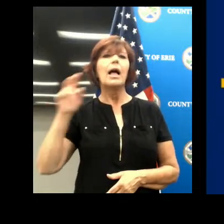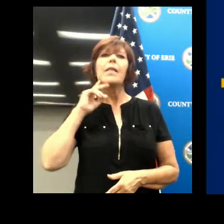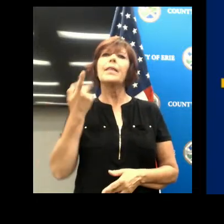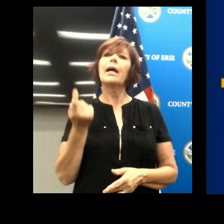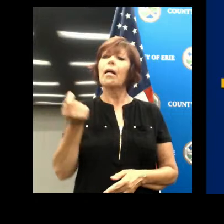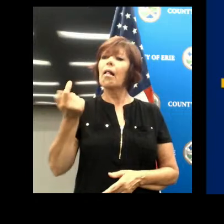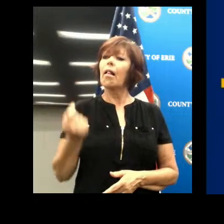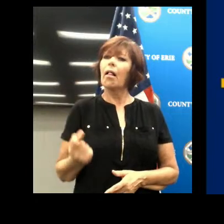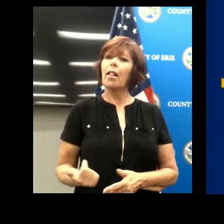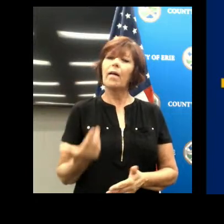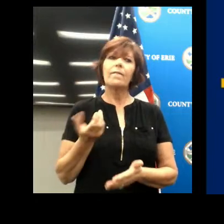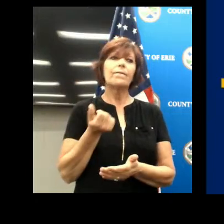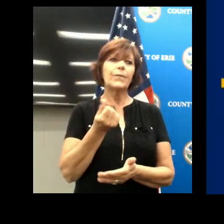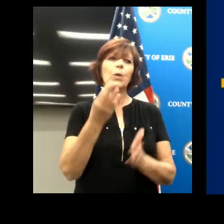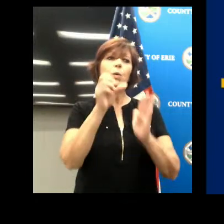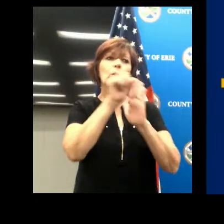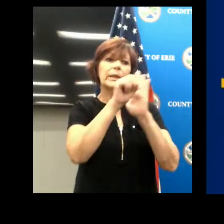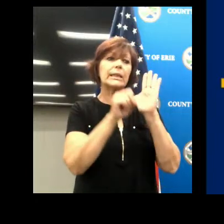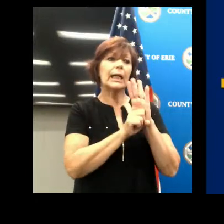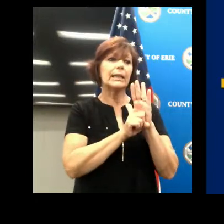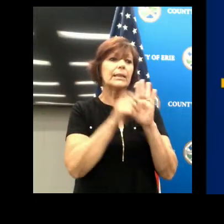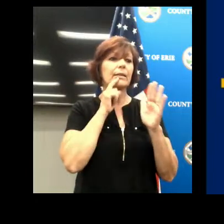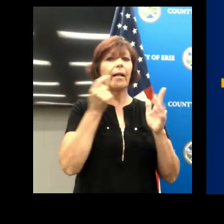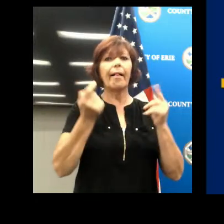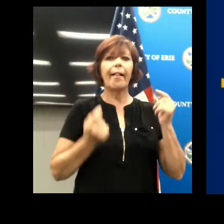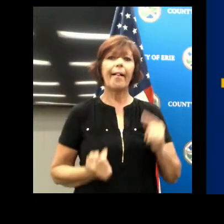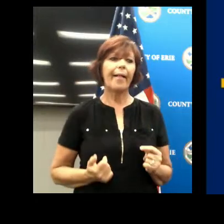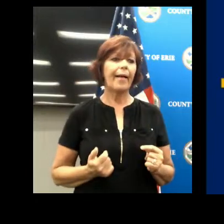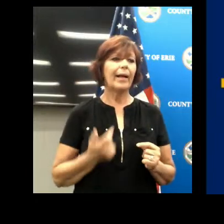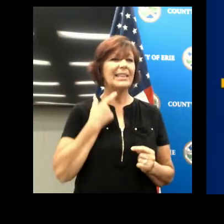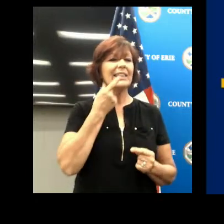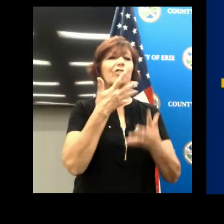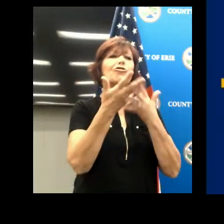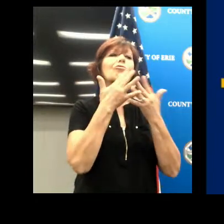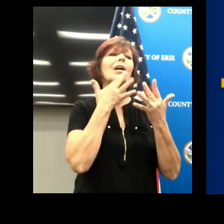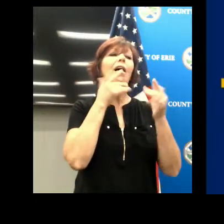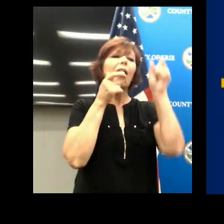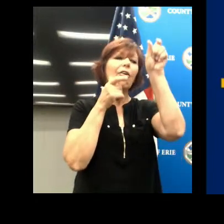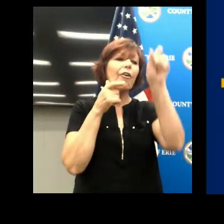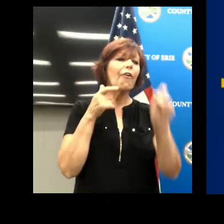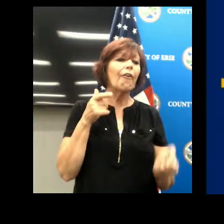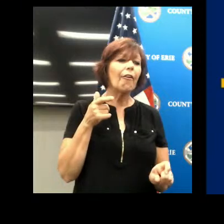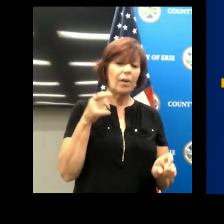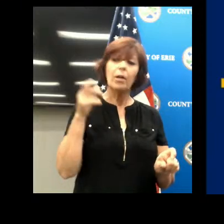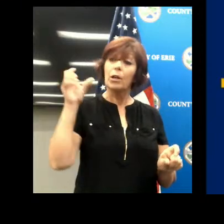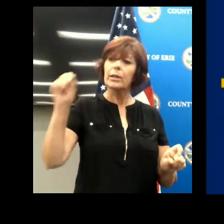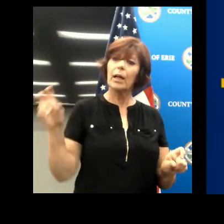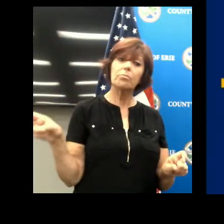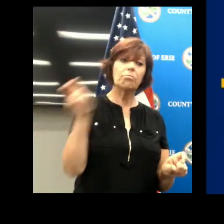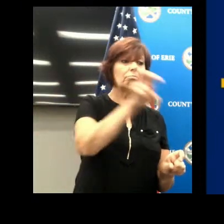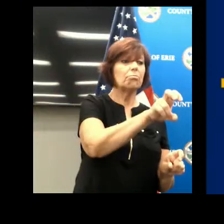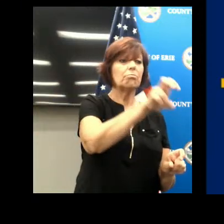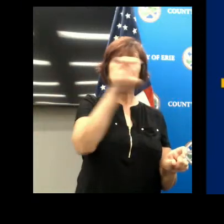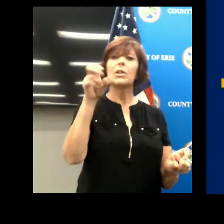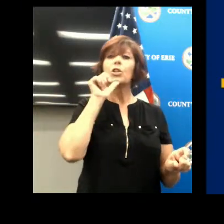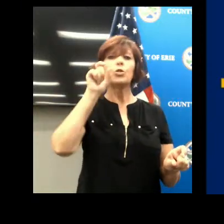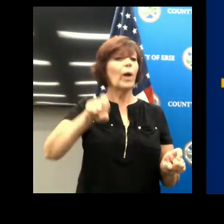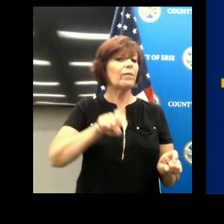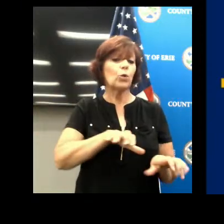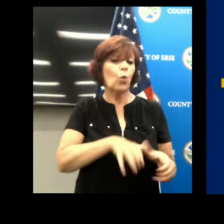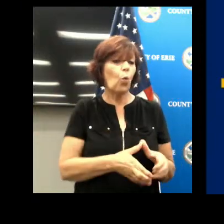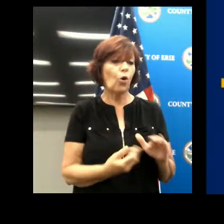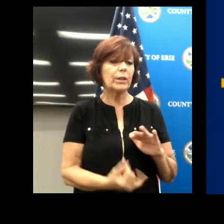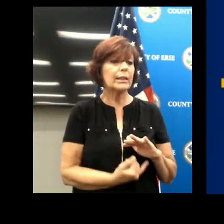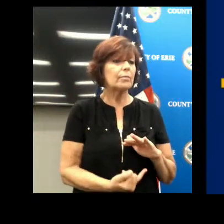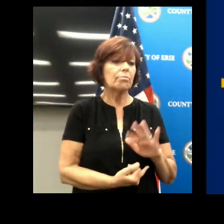states. You can see there's actually a swath across the United States now in the gray that you can travel to when you don't have to quarantine, and there's a whole lot of